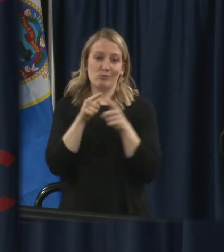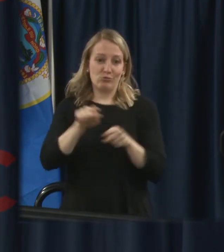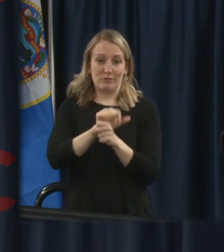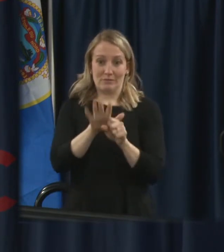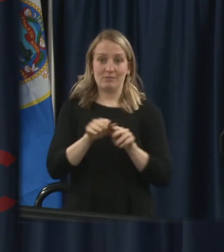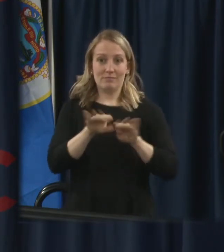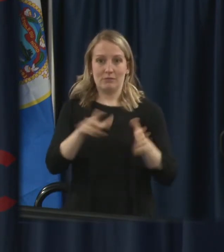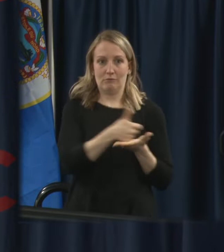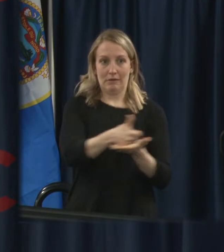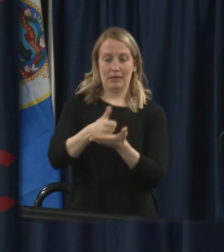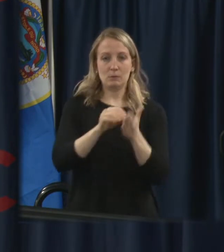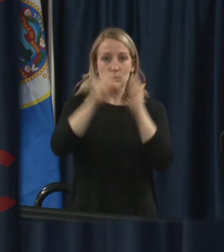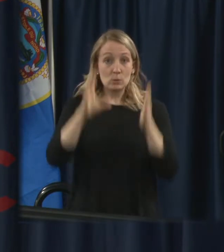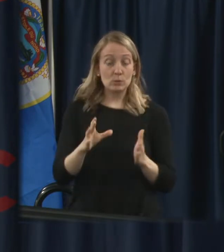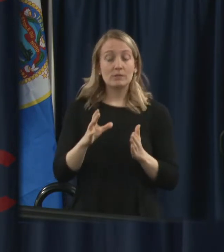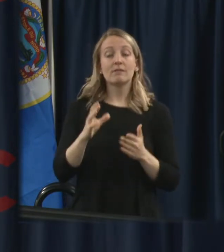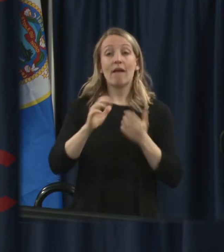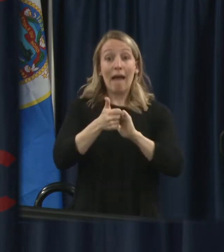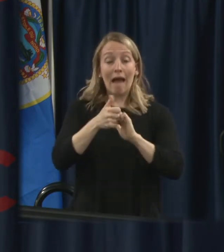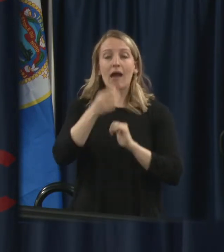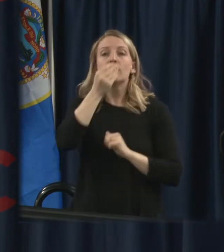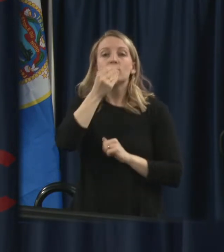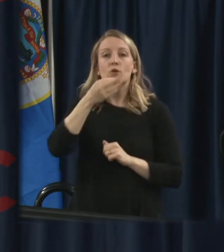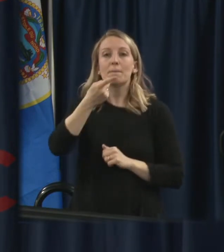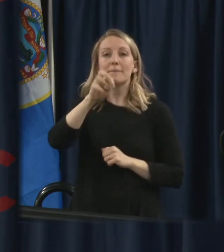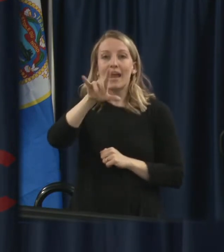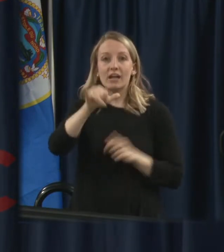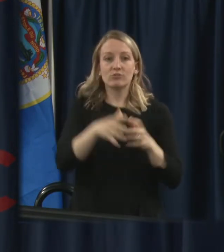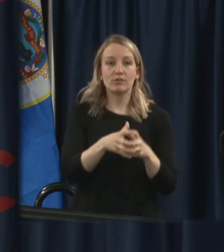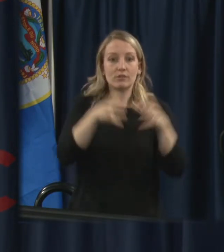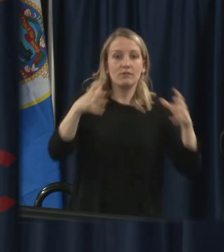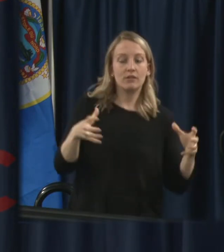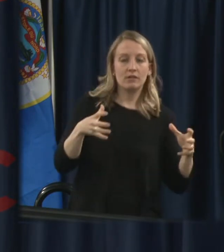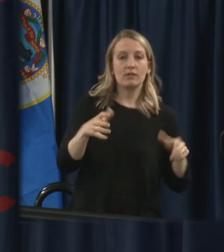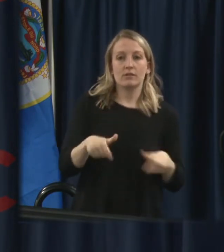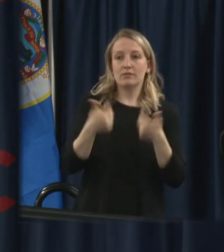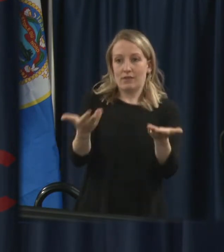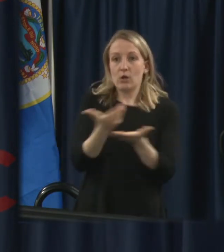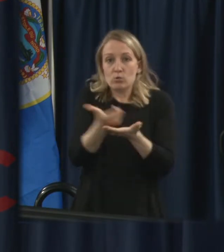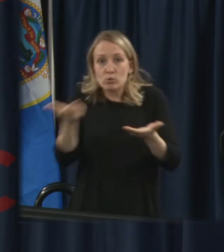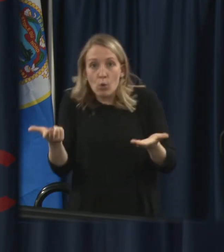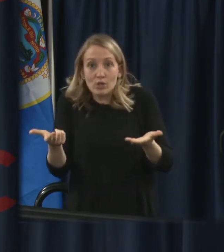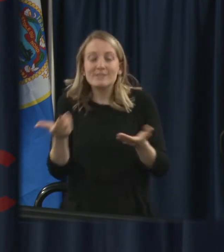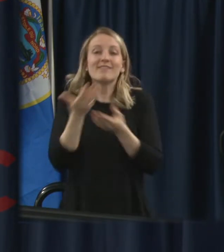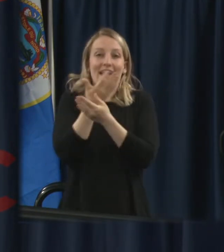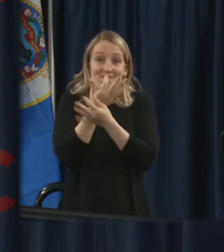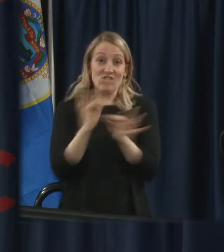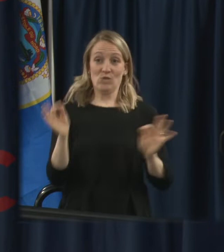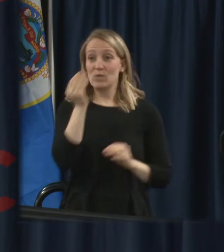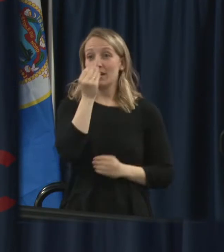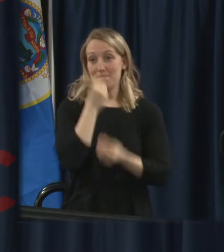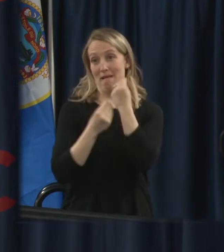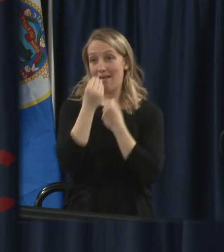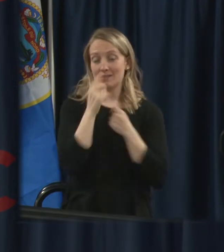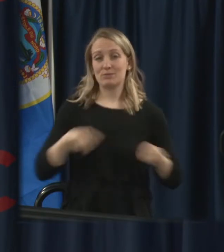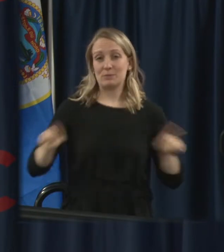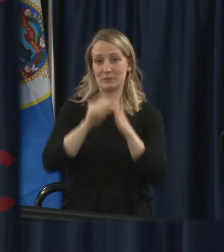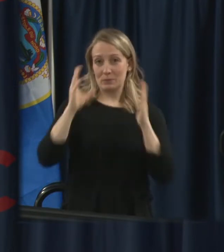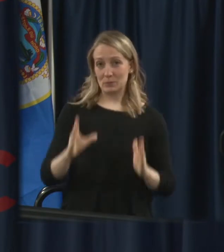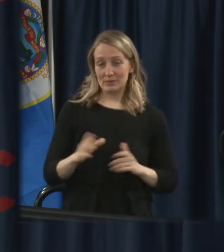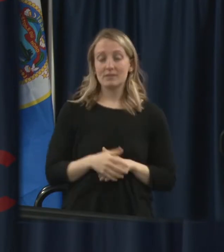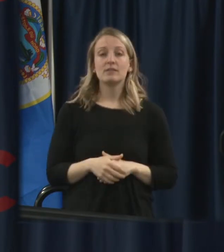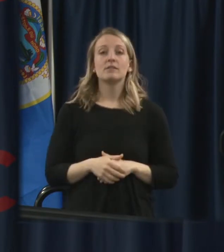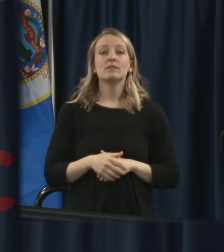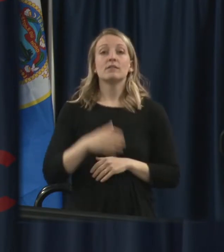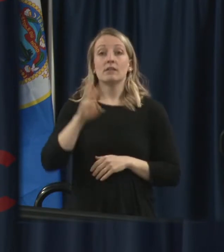pandemic expand the food pantry, get the resources they need, and get free meals into the hands of our students. Wade's plan for the